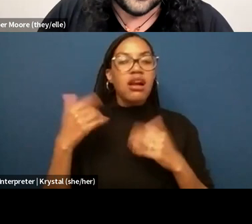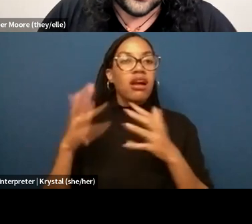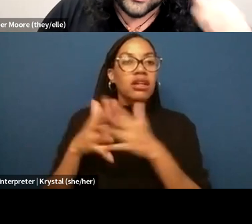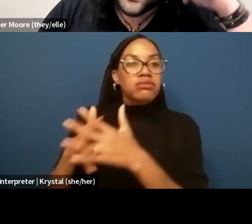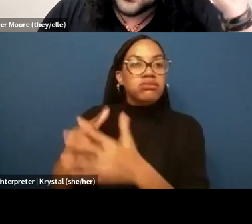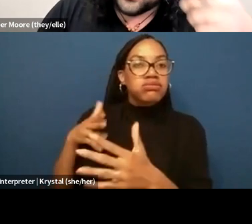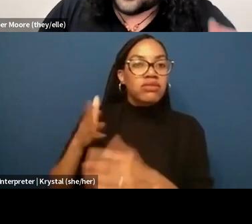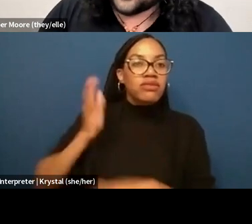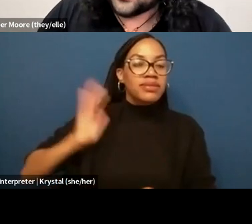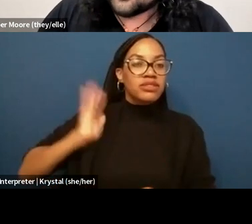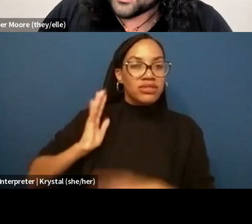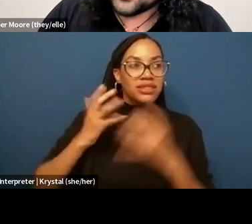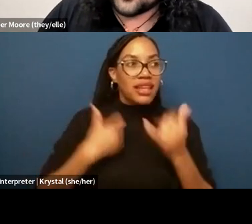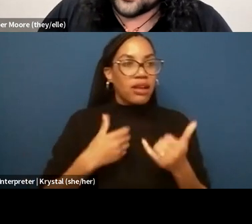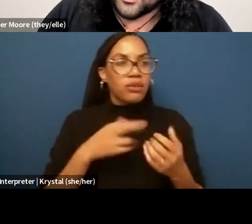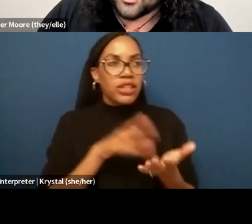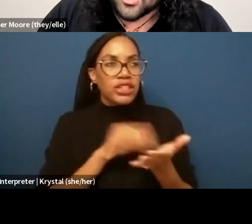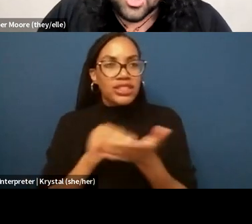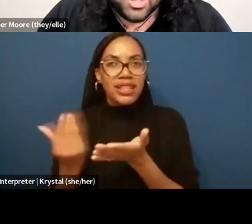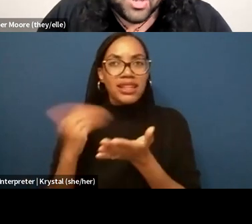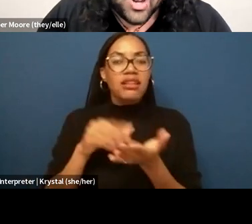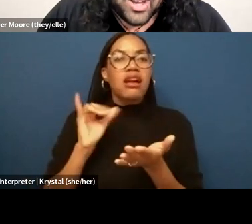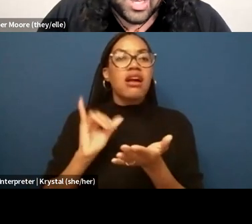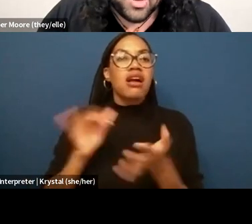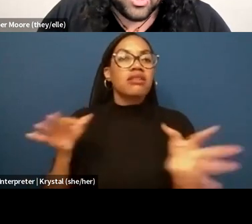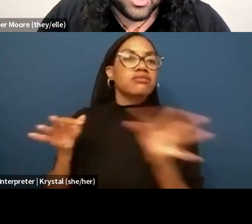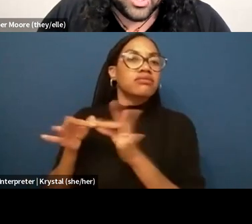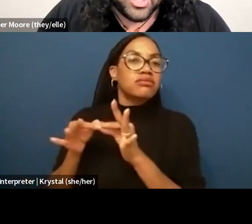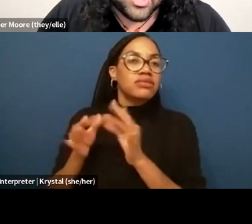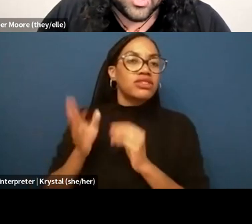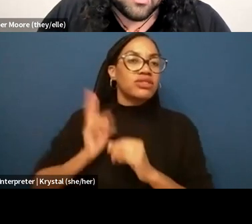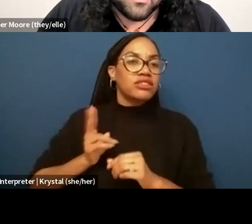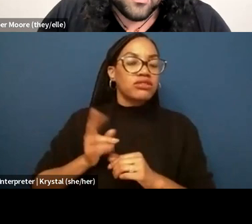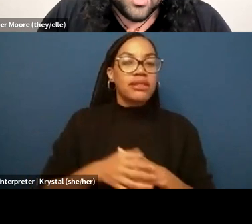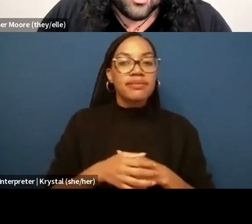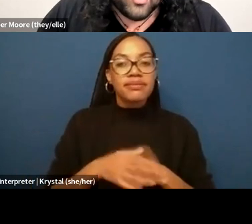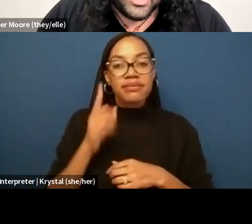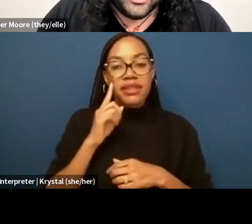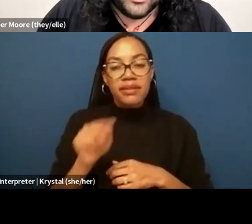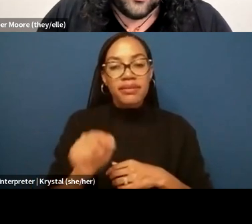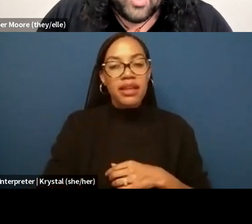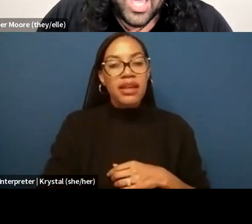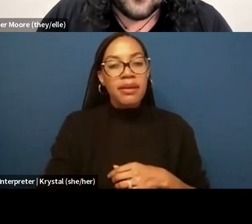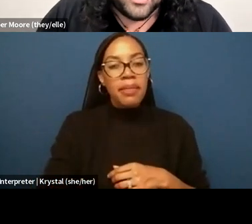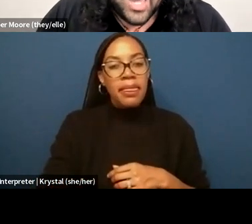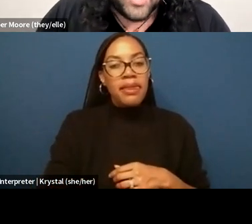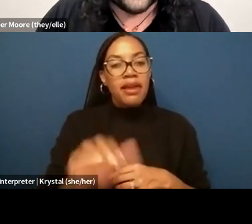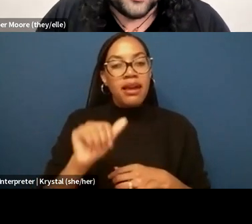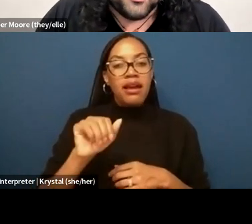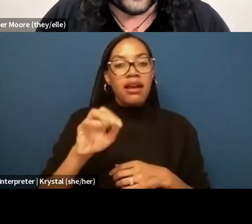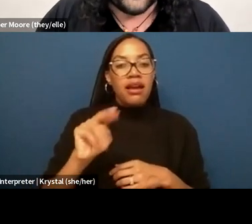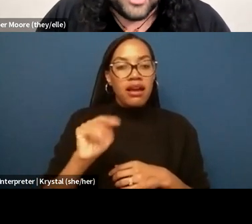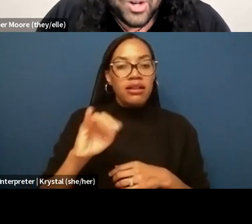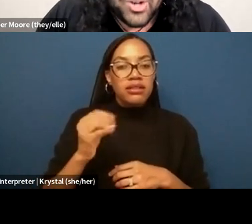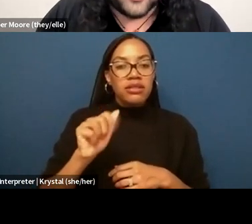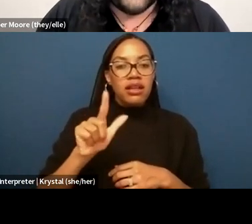roots. And I think it goes back to what Anjali was talking about earlier. And really, we have to care and